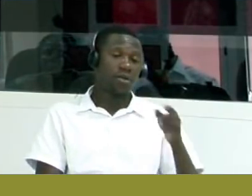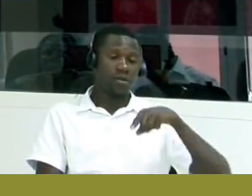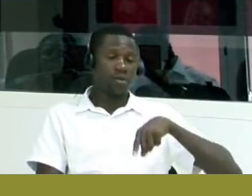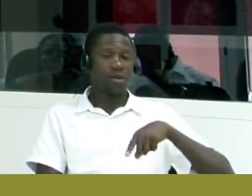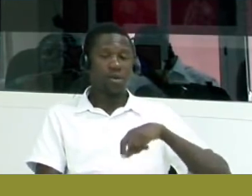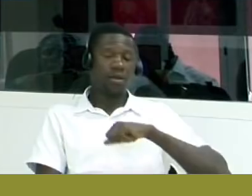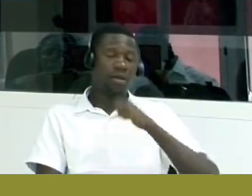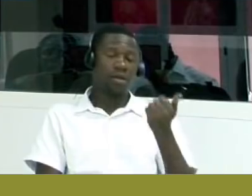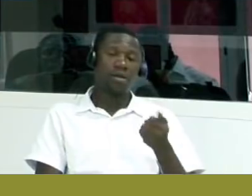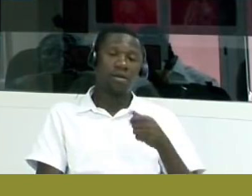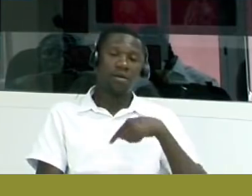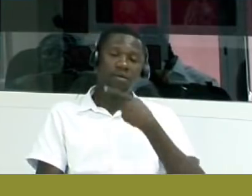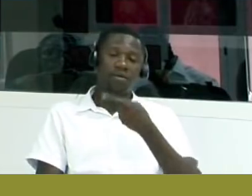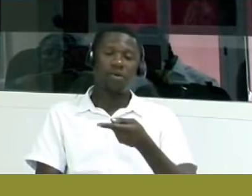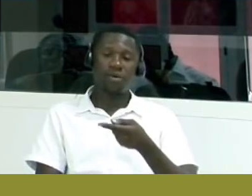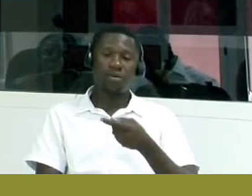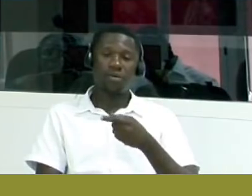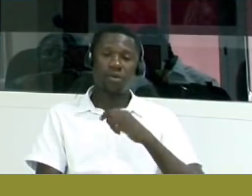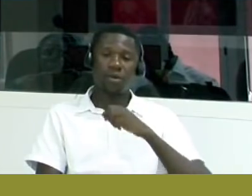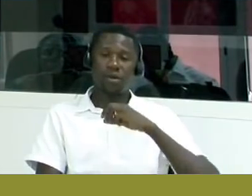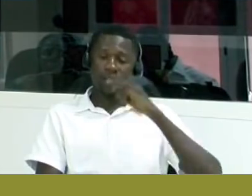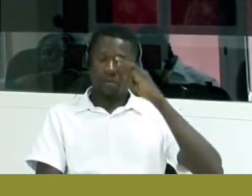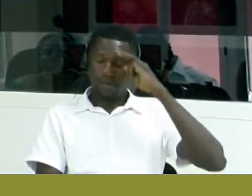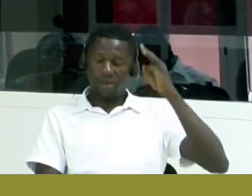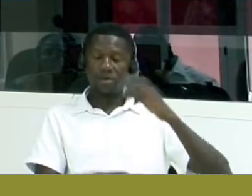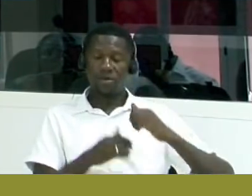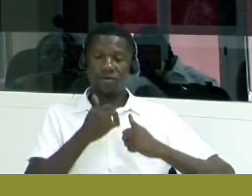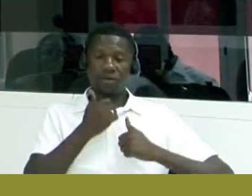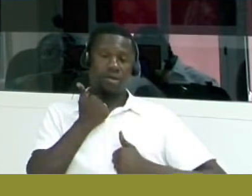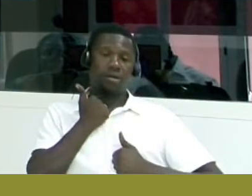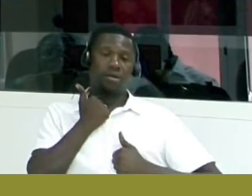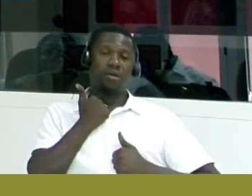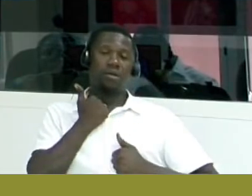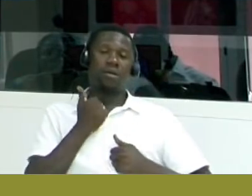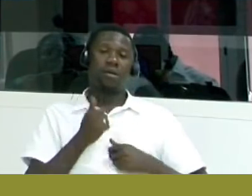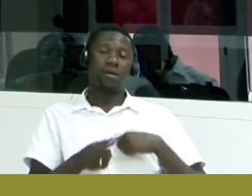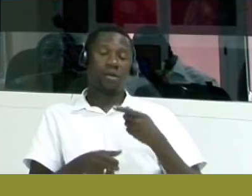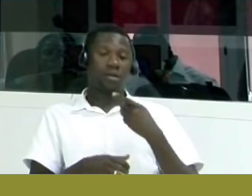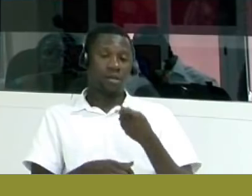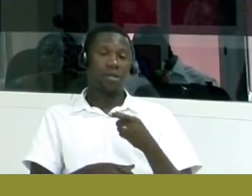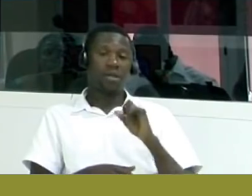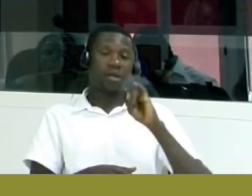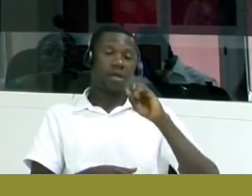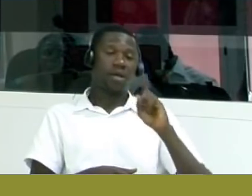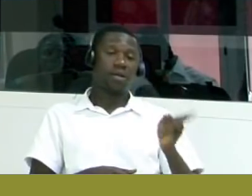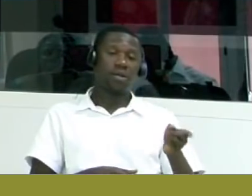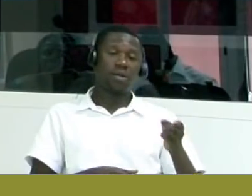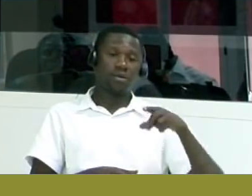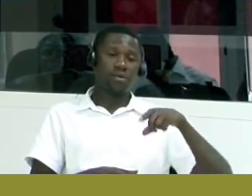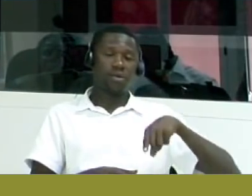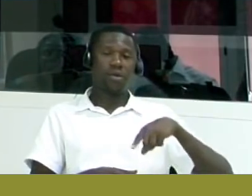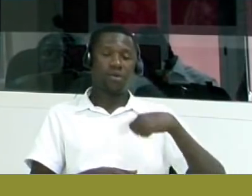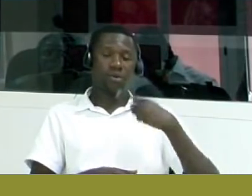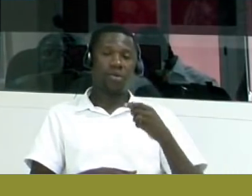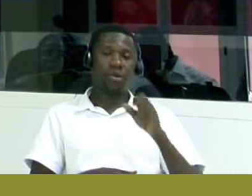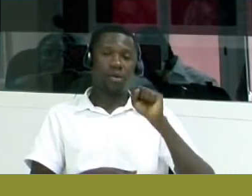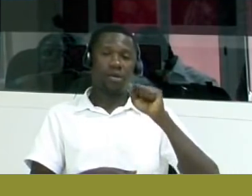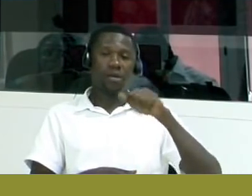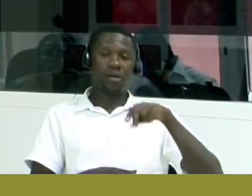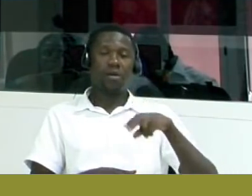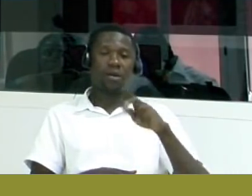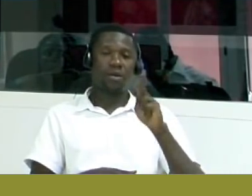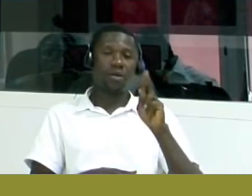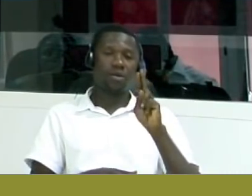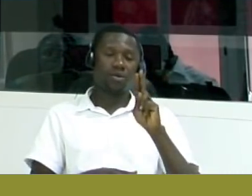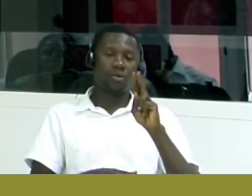the SOS. Well, according to him, the IGP was Sankung Baji. Yeah, yeah. So he may have